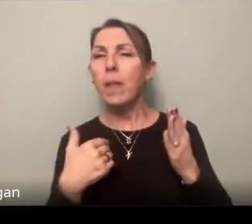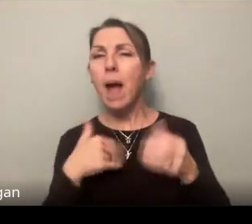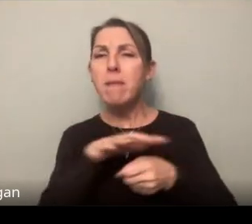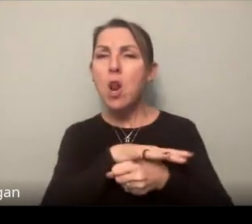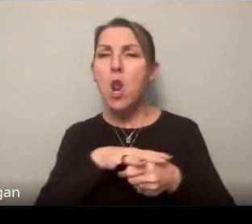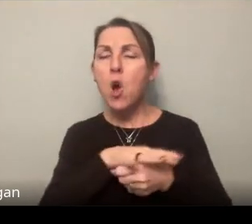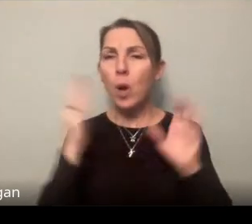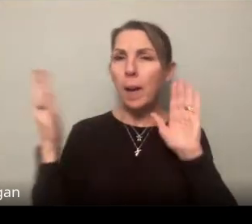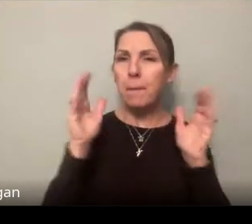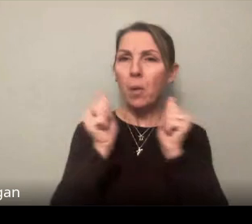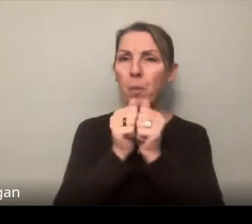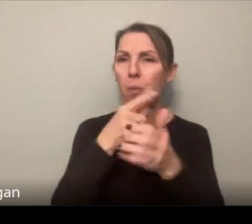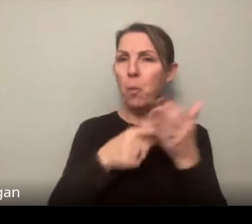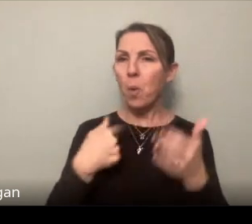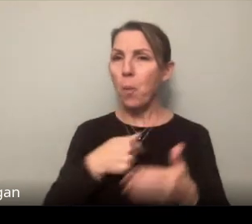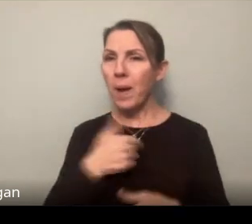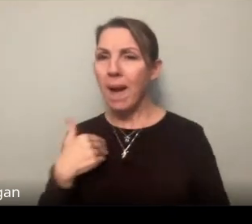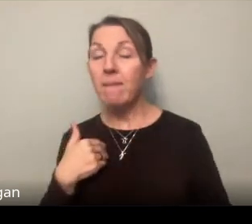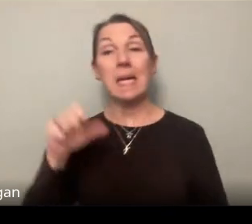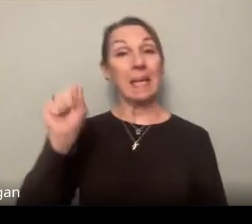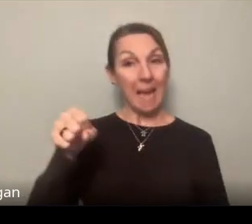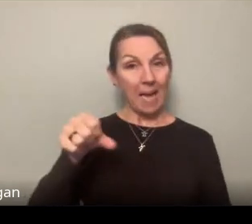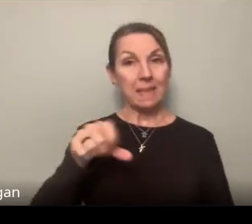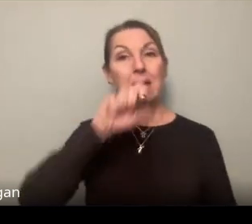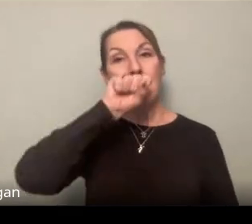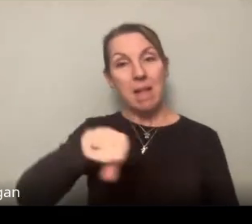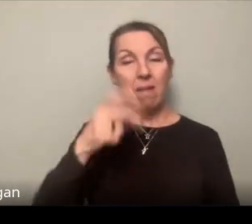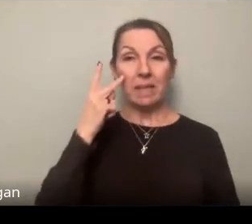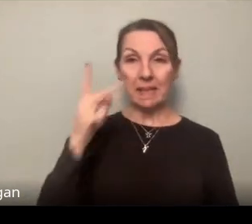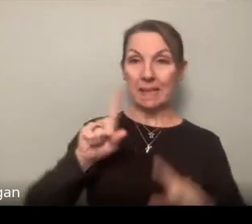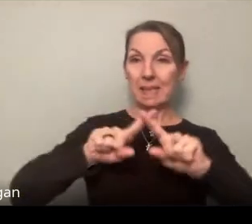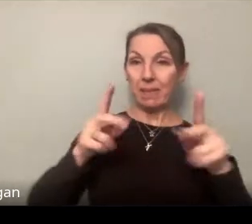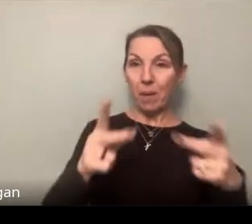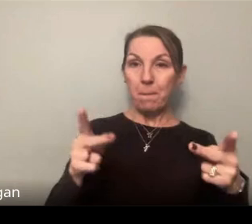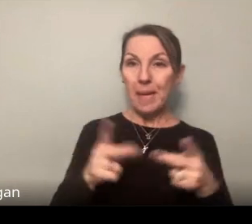market compared to what we have here. Yes, and I love looking at different